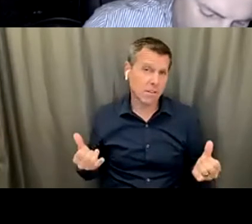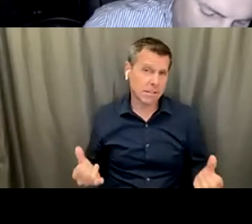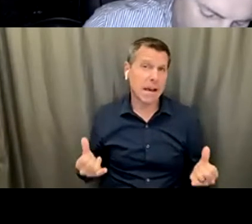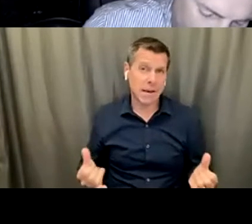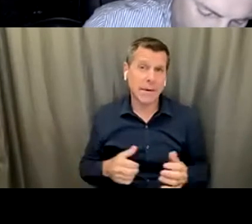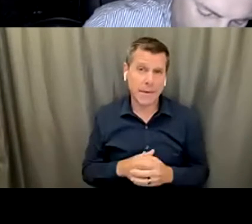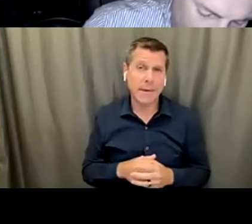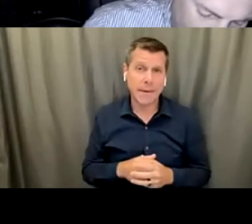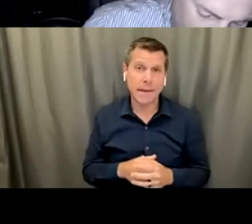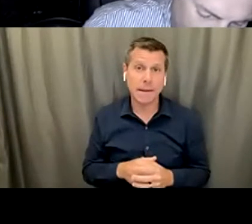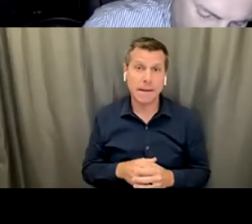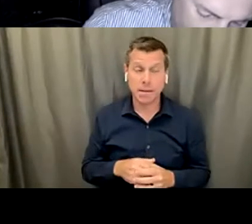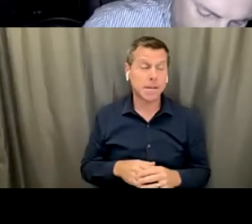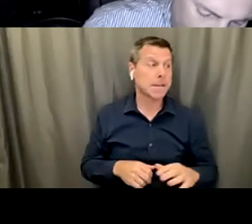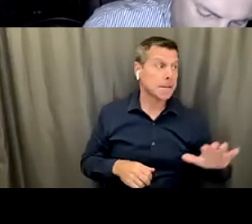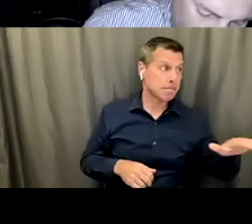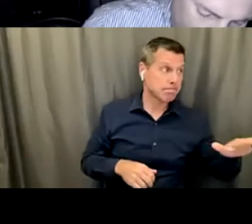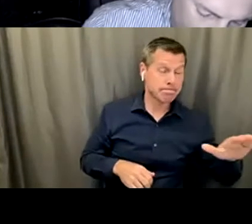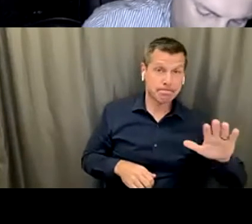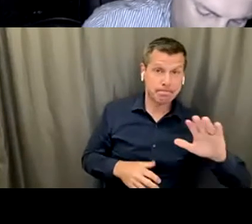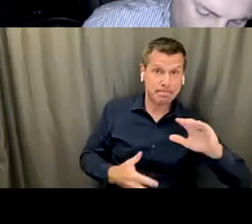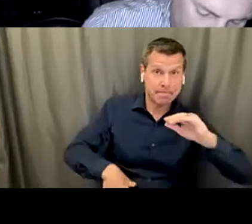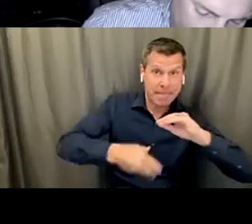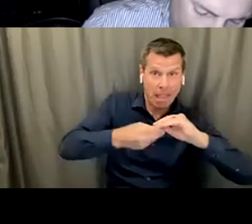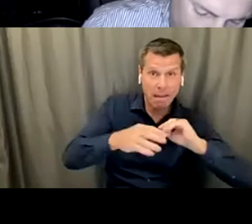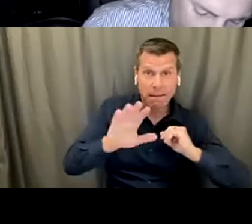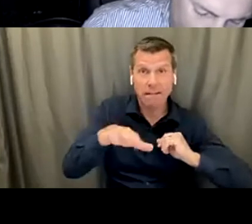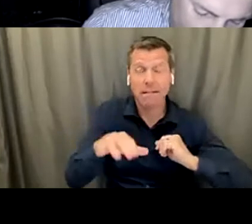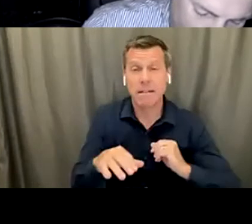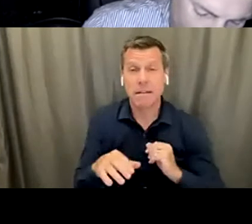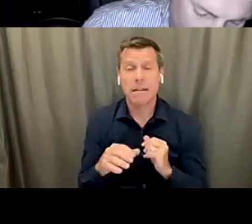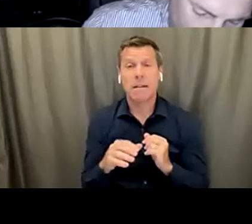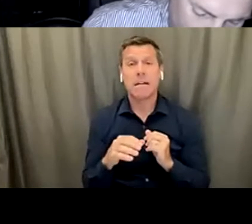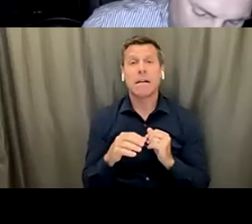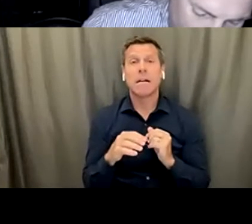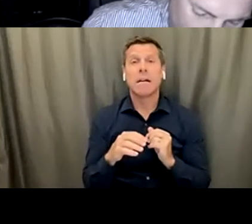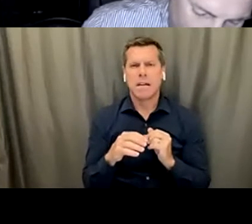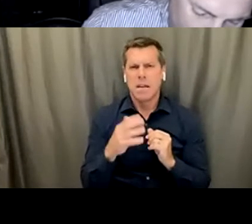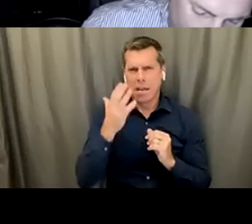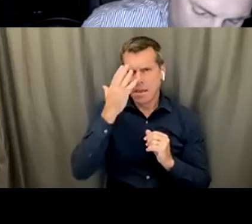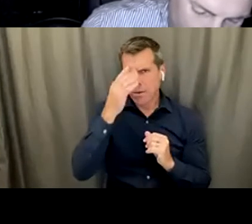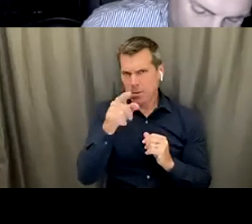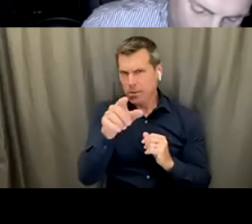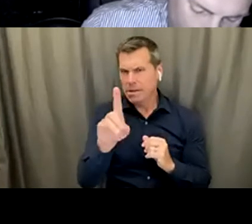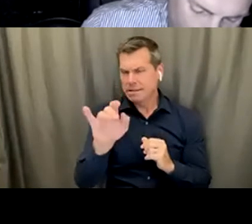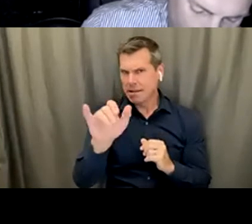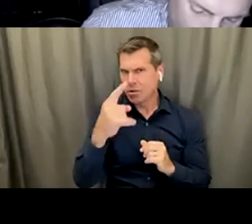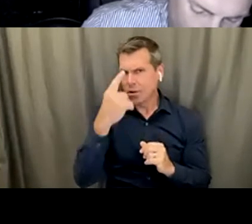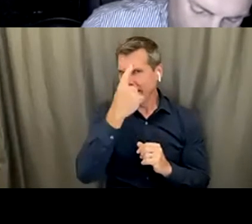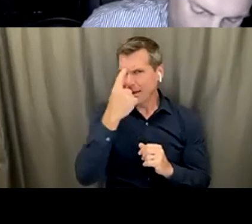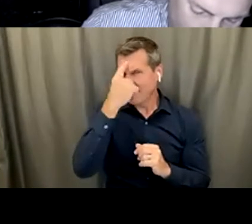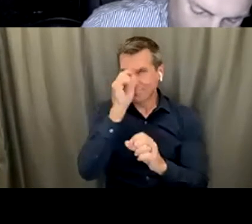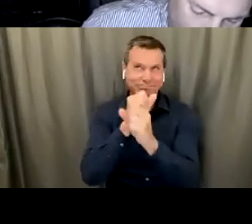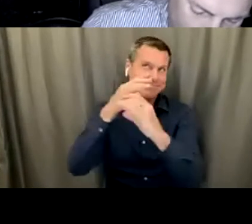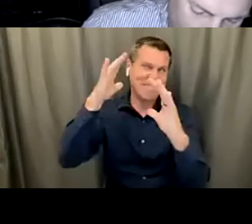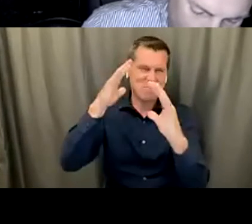Keith, to that? Yeah. So just really quickly, and I know, Daniel, you're probably already thinking in this context, but it's